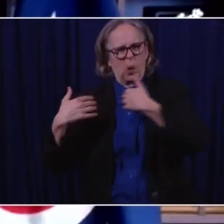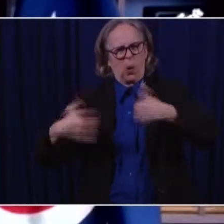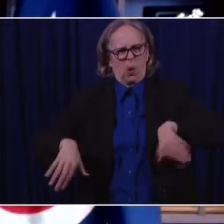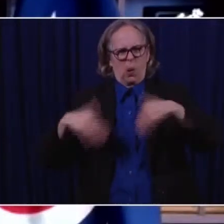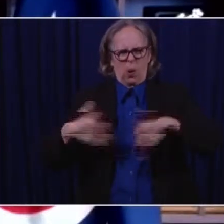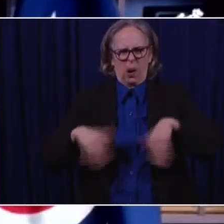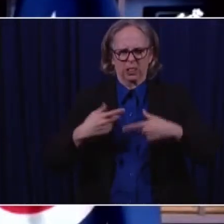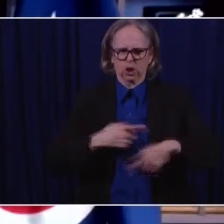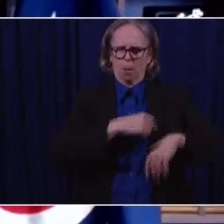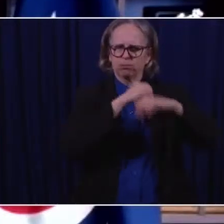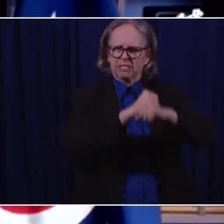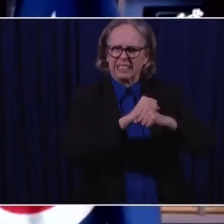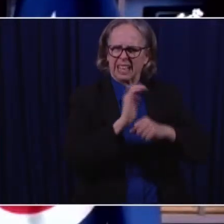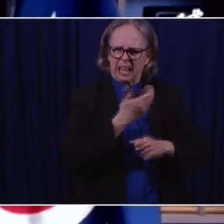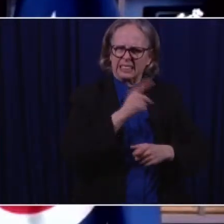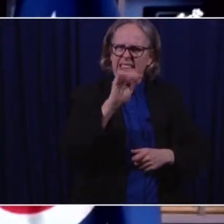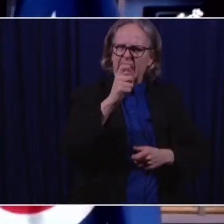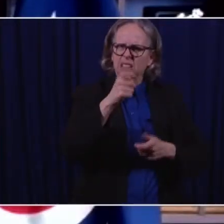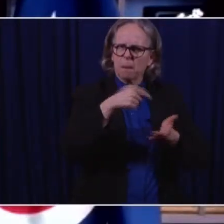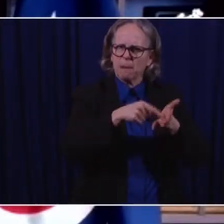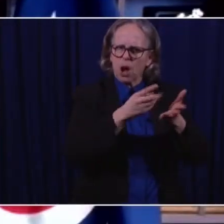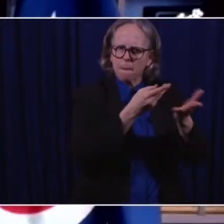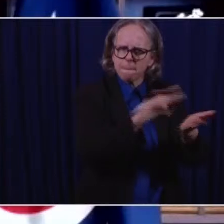people who are in need. And